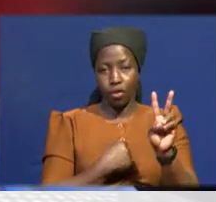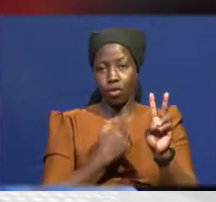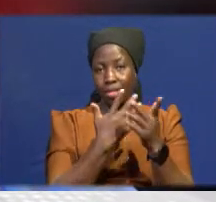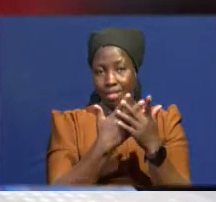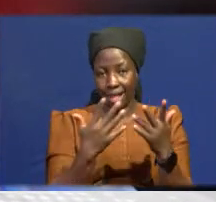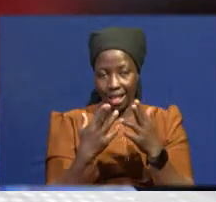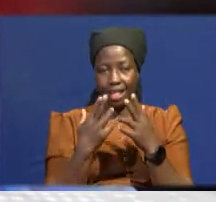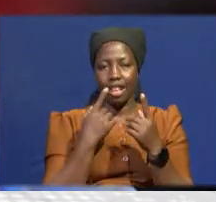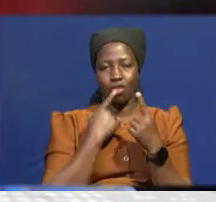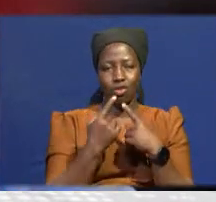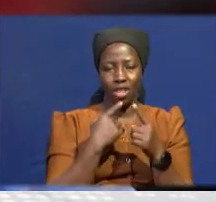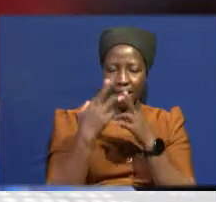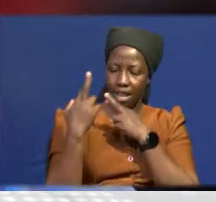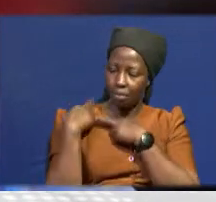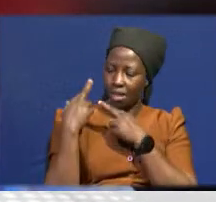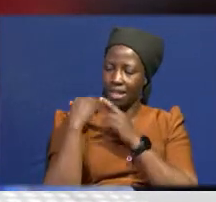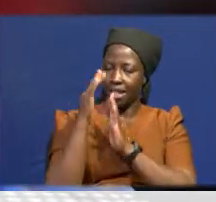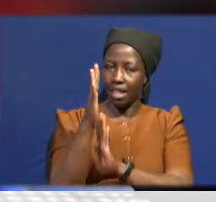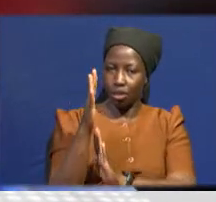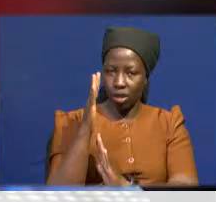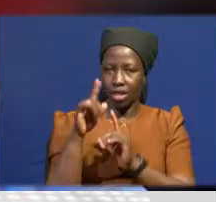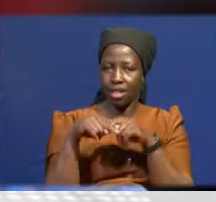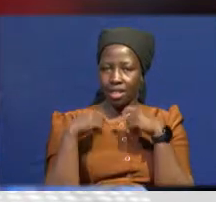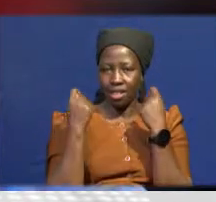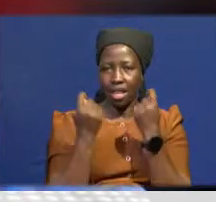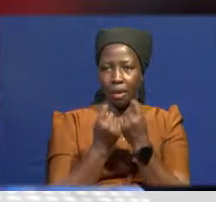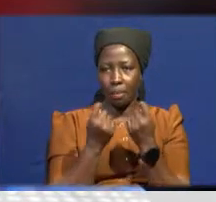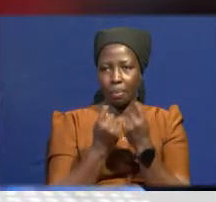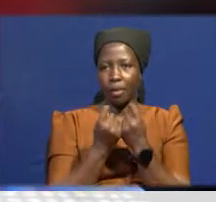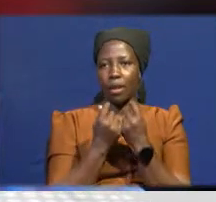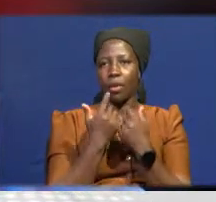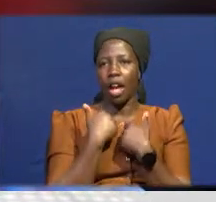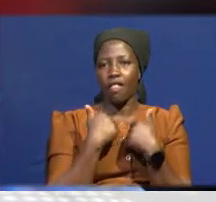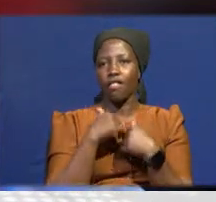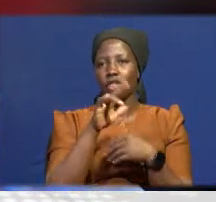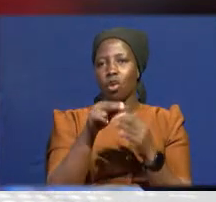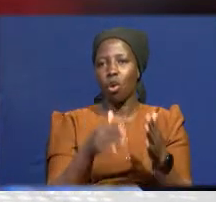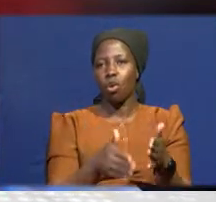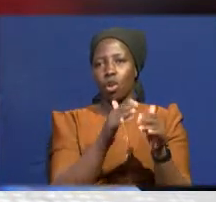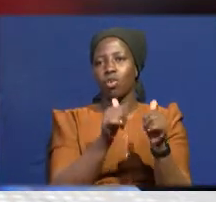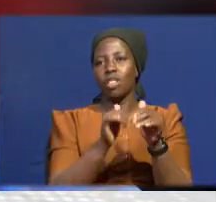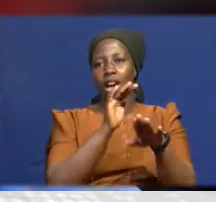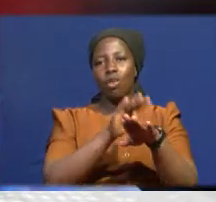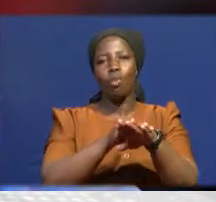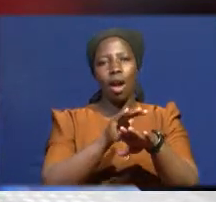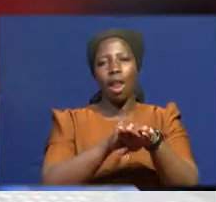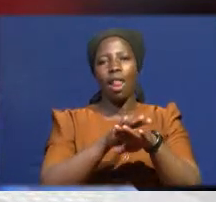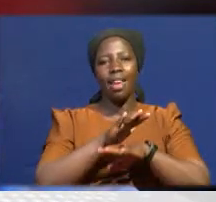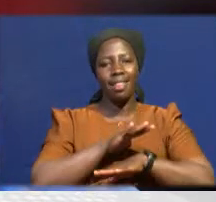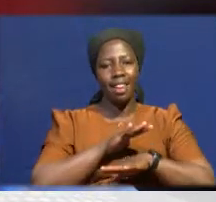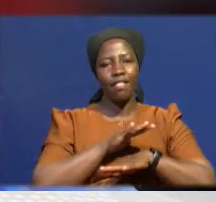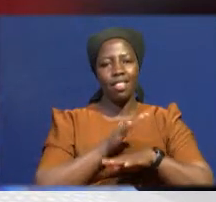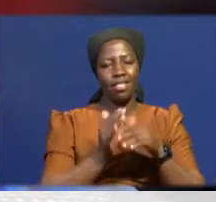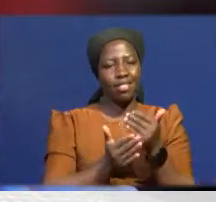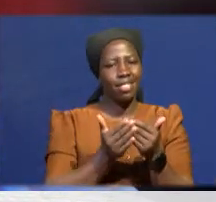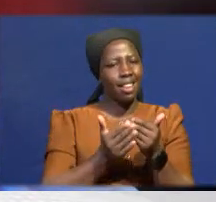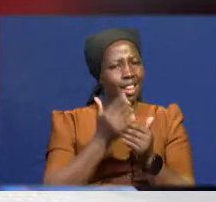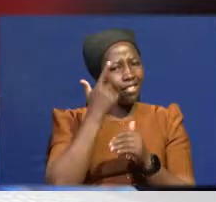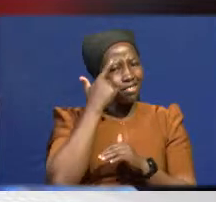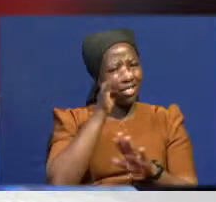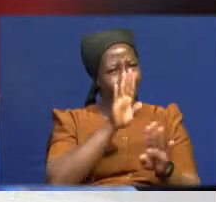on behalf of the security team, that there are no roads that are good enough to take care of bad